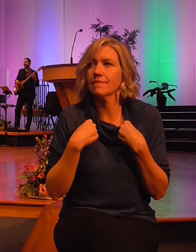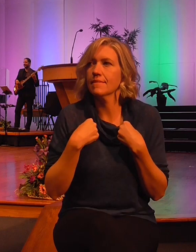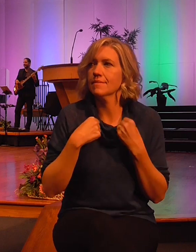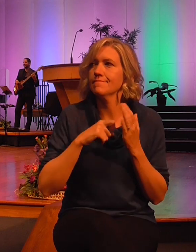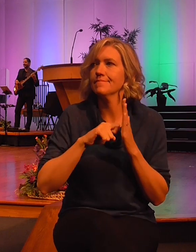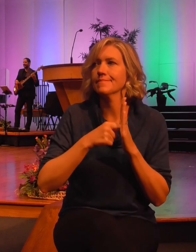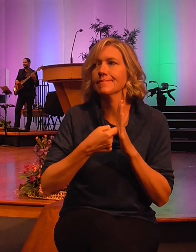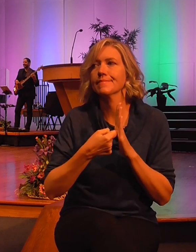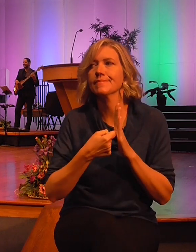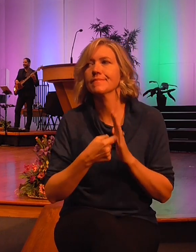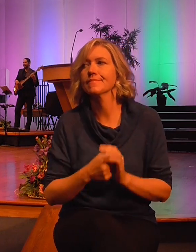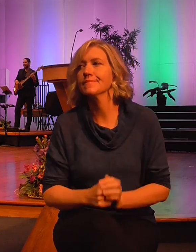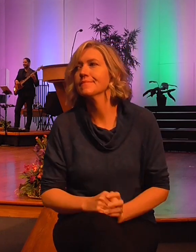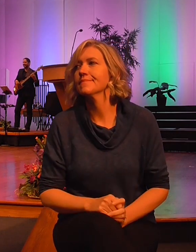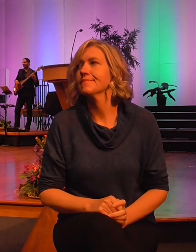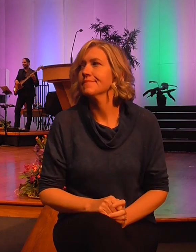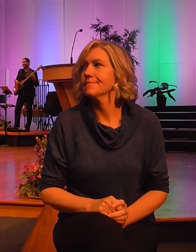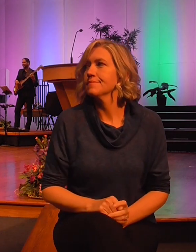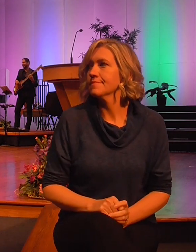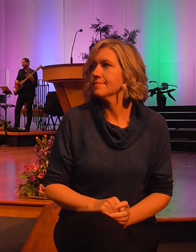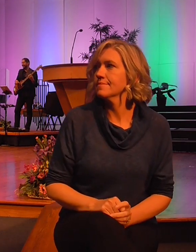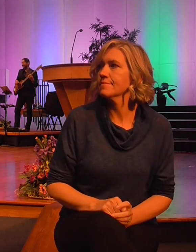hand.